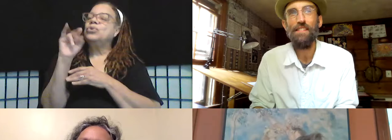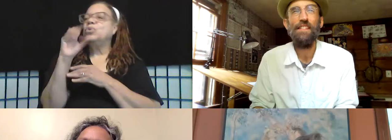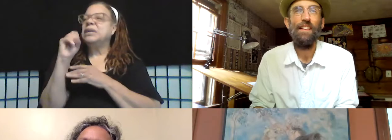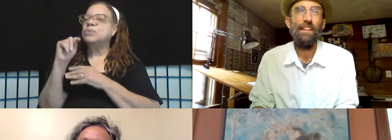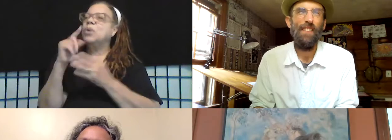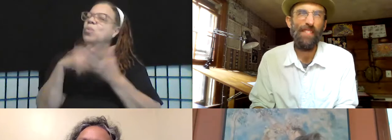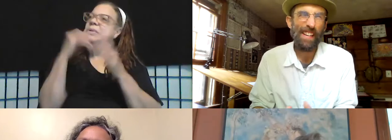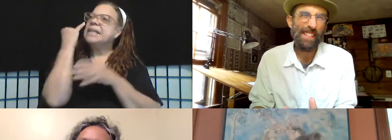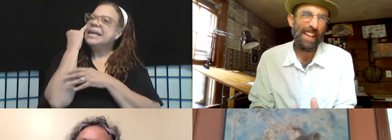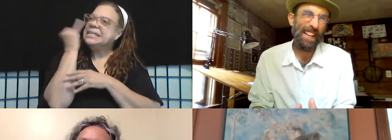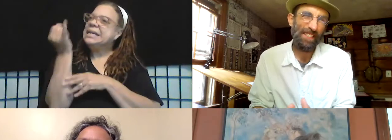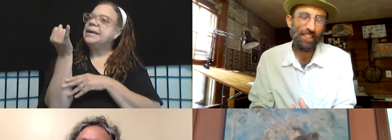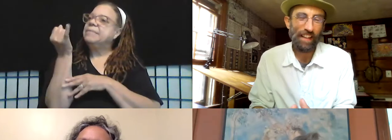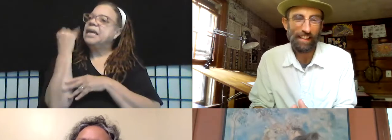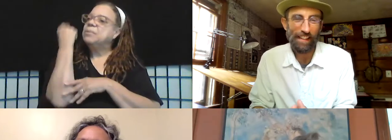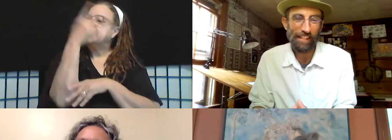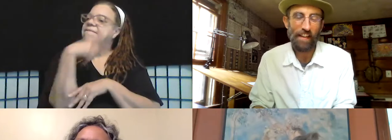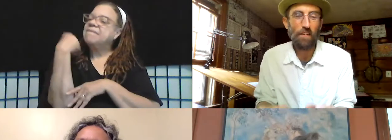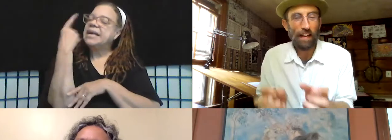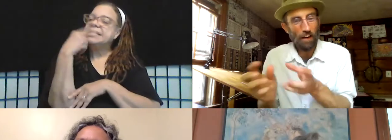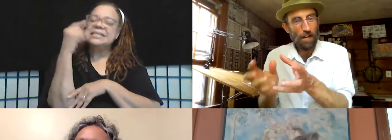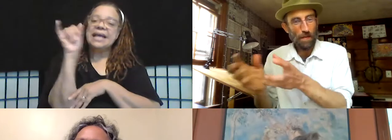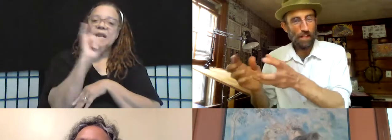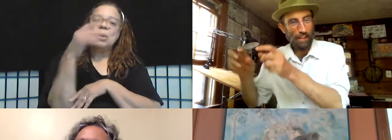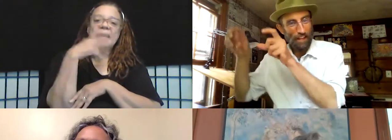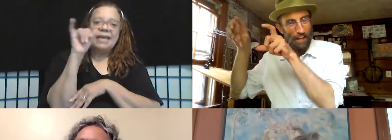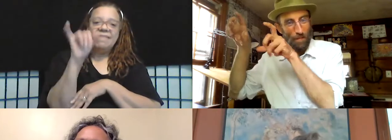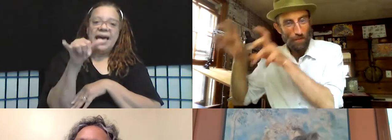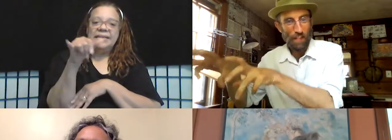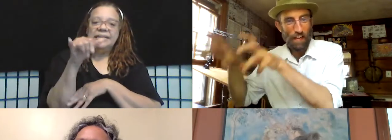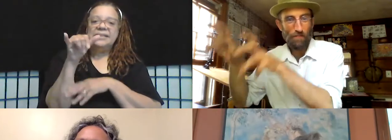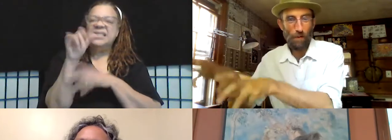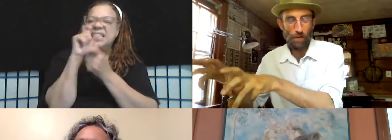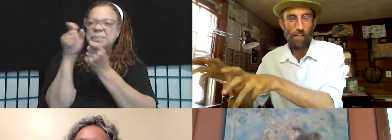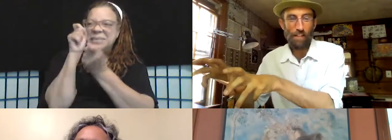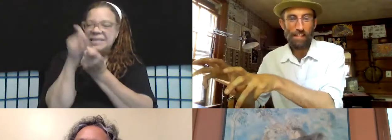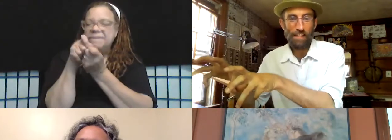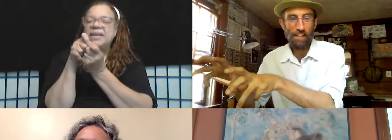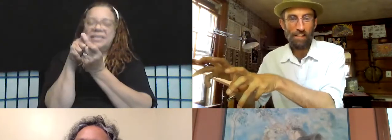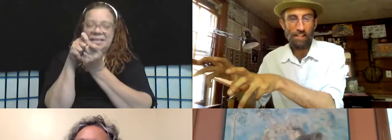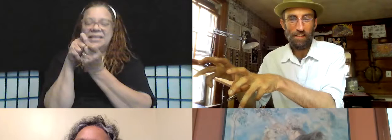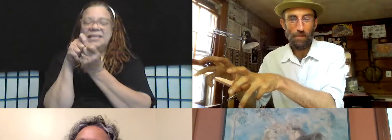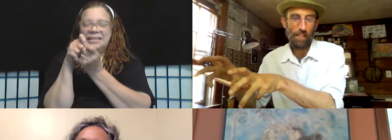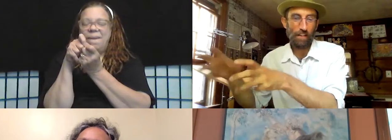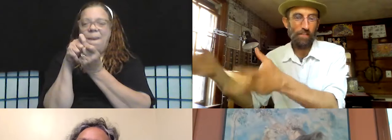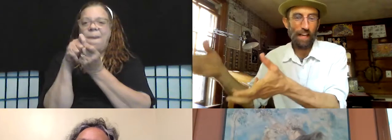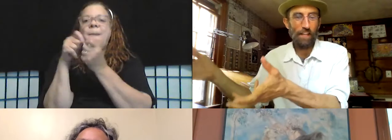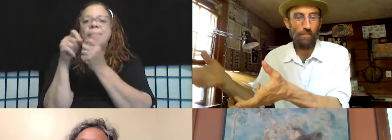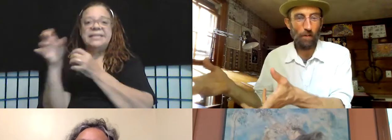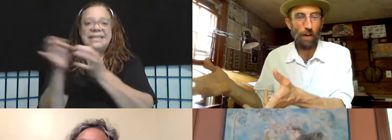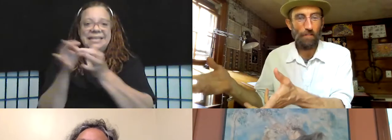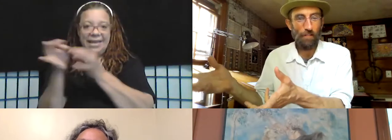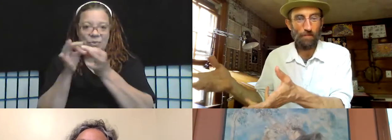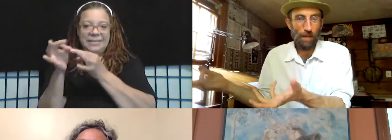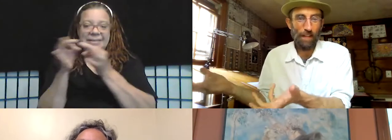it was a vase that kind of looked like this. And I don't get caught up in the precise photographic details, which I could have taken